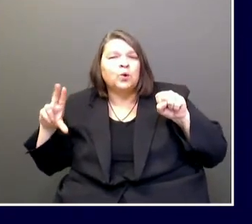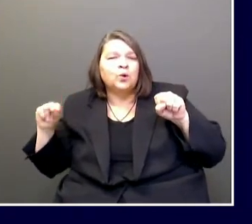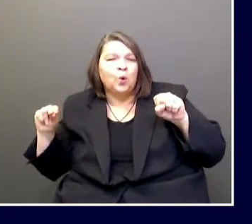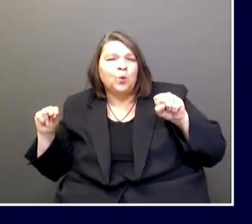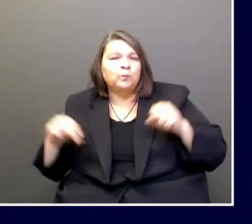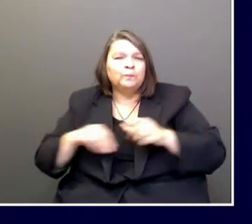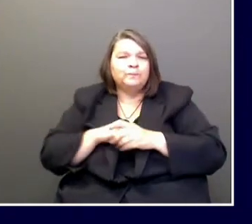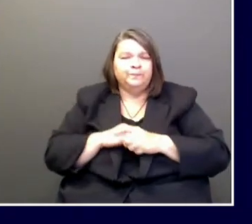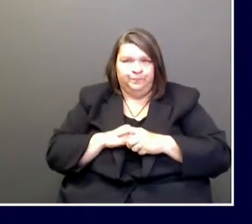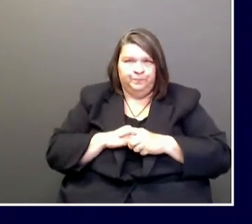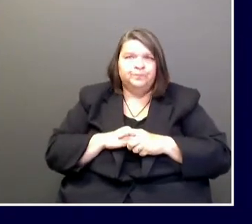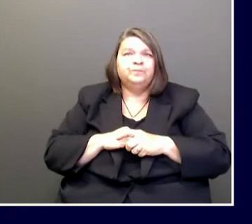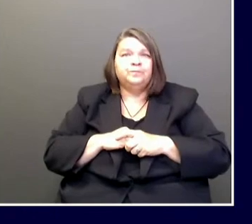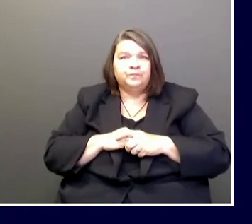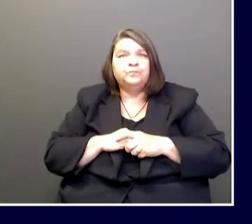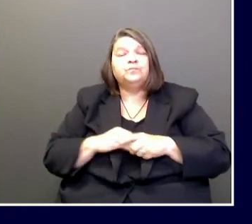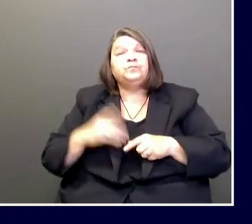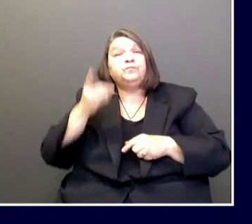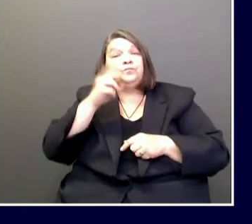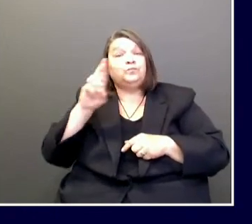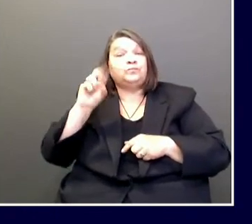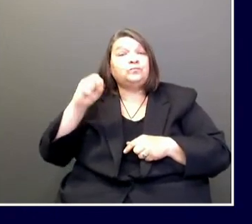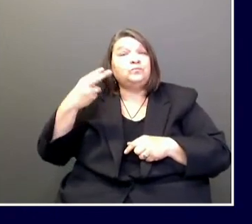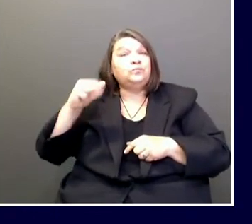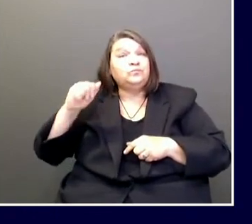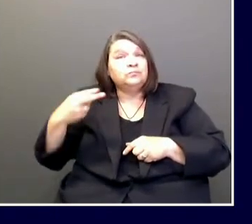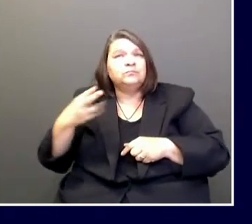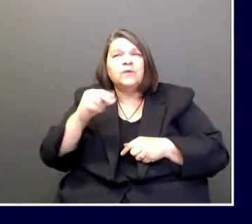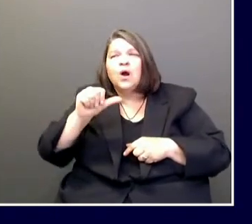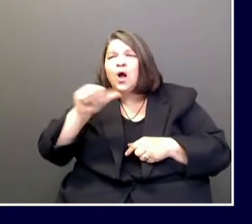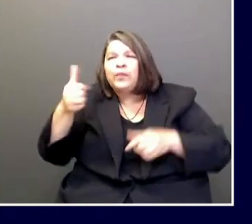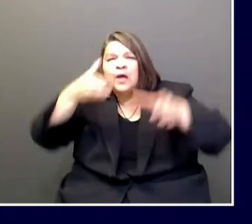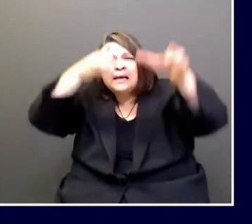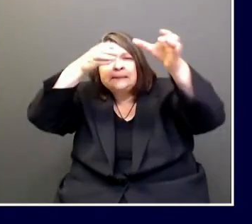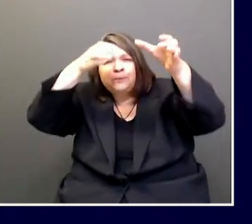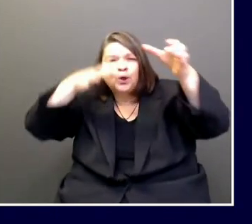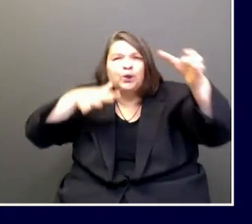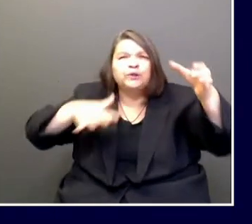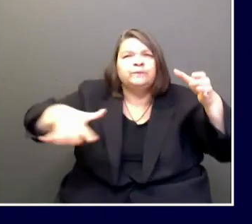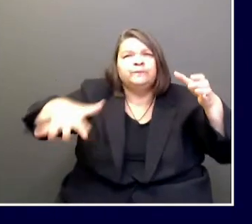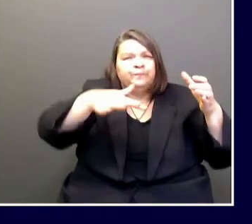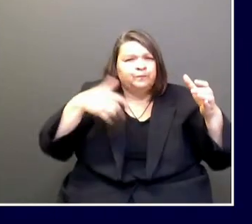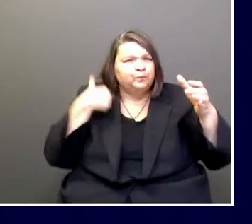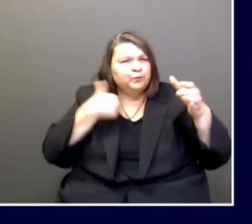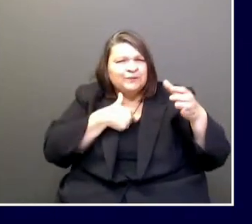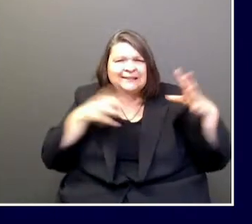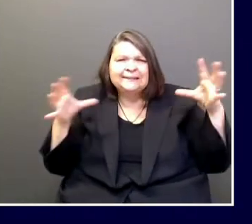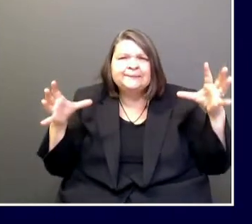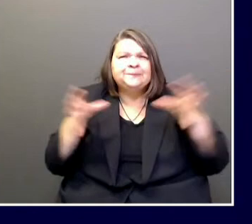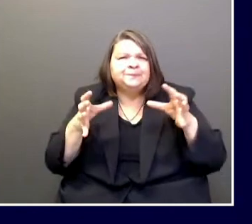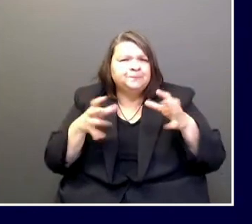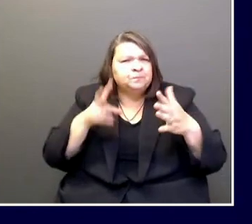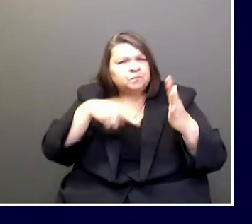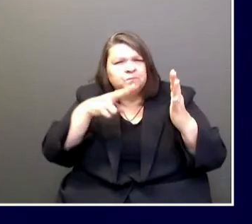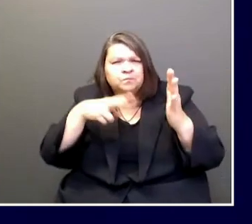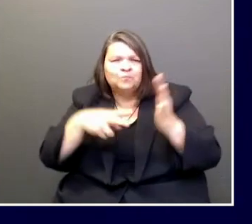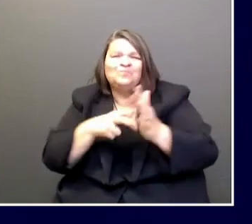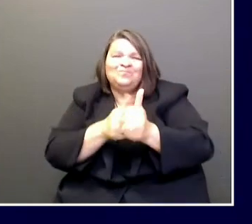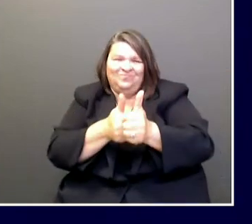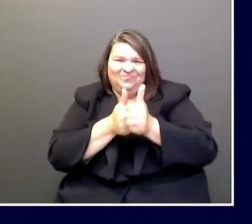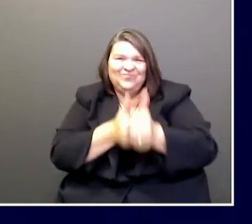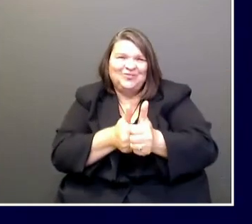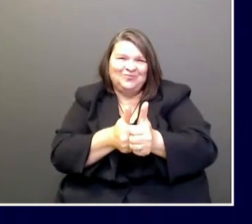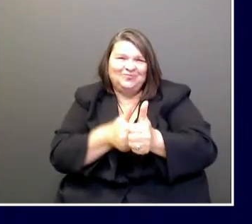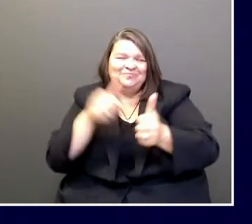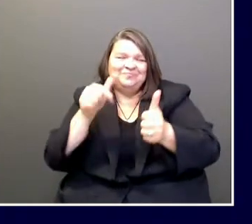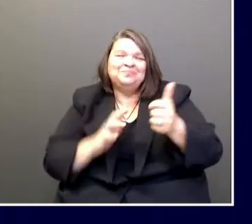we felt as though we would adopt and recommend that Maine people follow the new recommendations regarding face coverings.